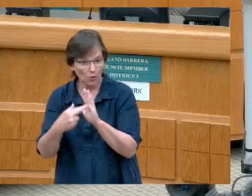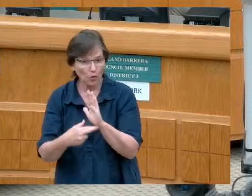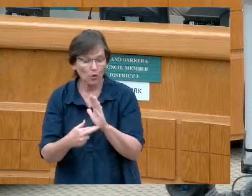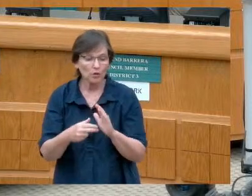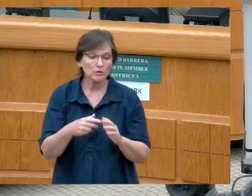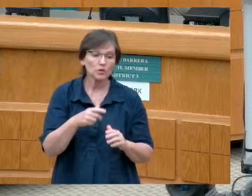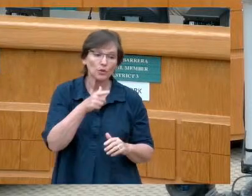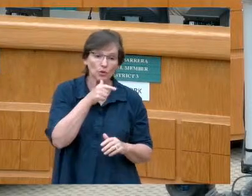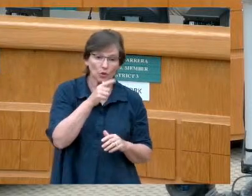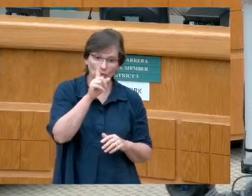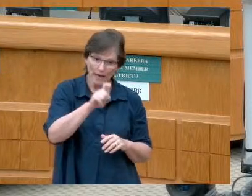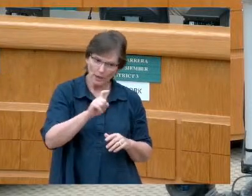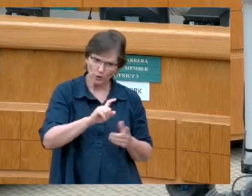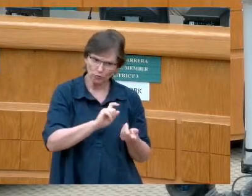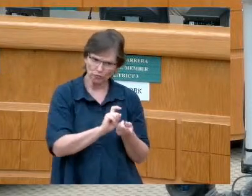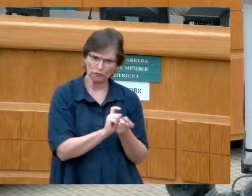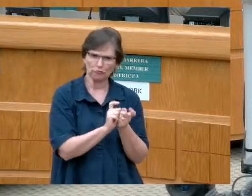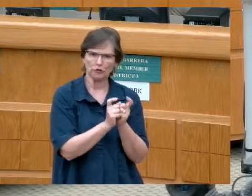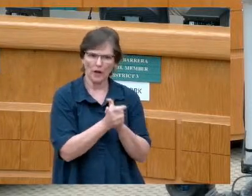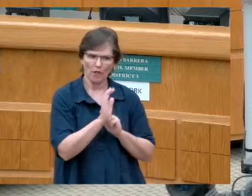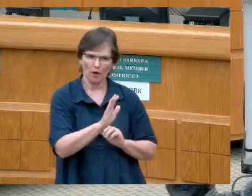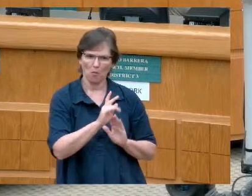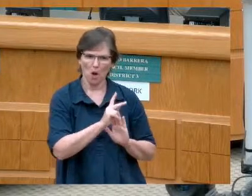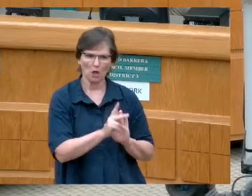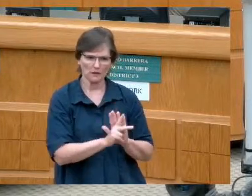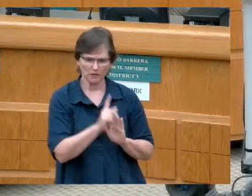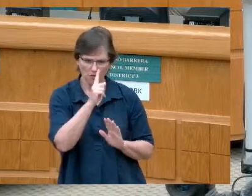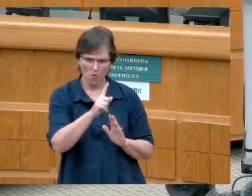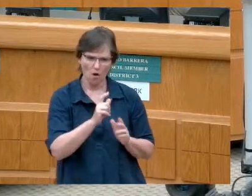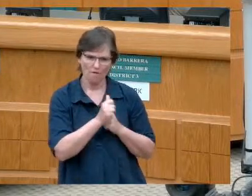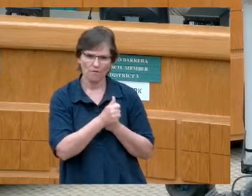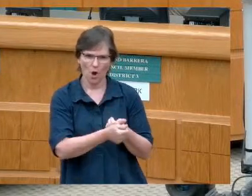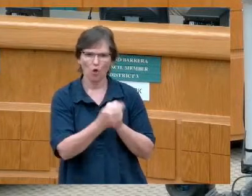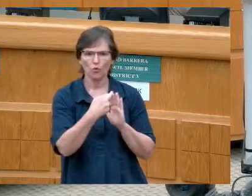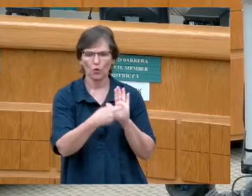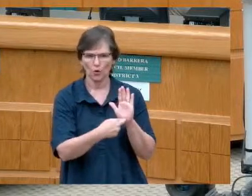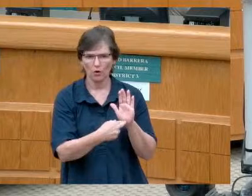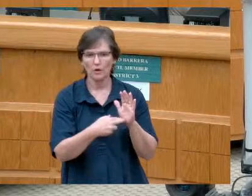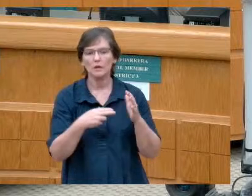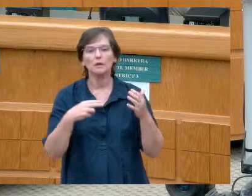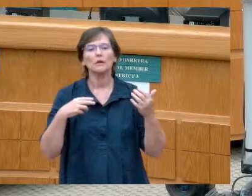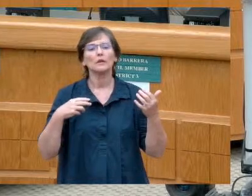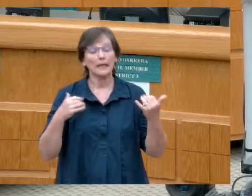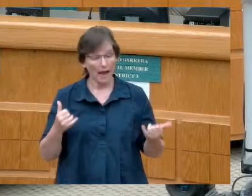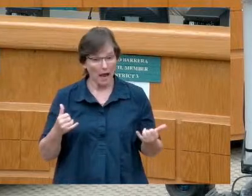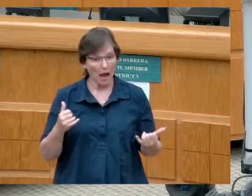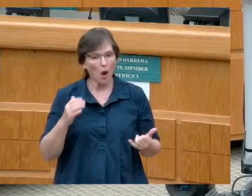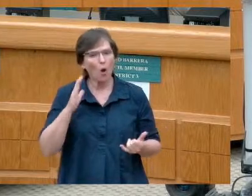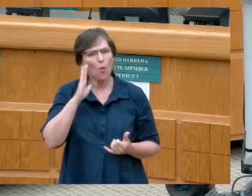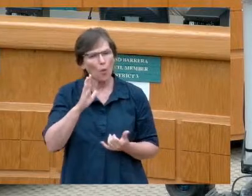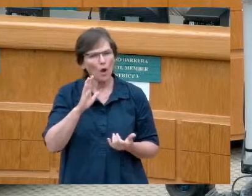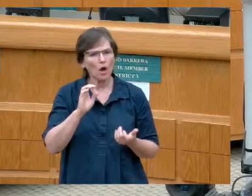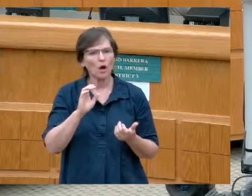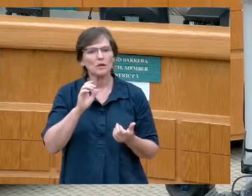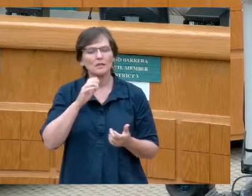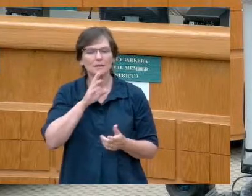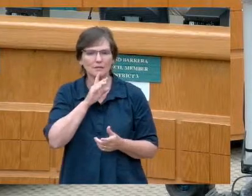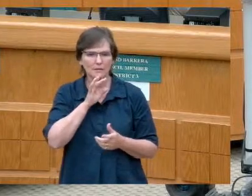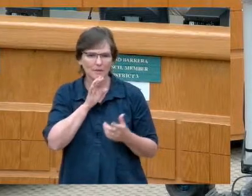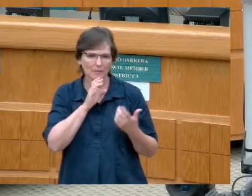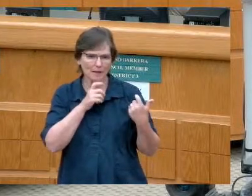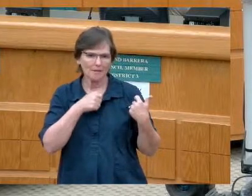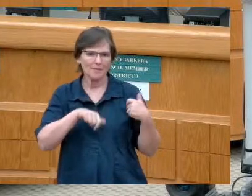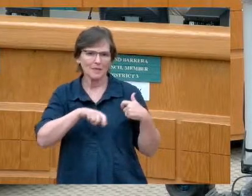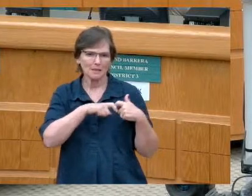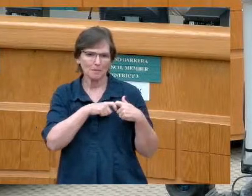them. Okay, so that takes care of that. We're going to get this translated into Spanish, and then I think, Annette, are you coming up next? Okay,